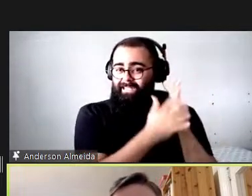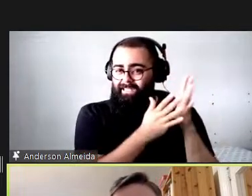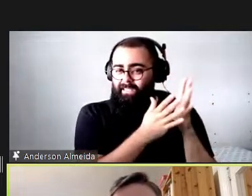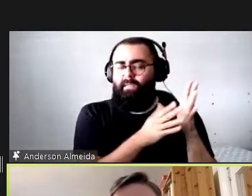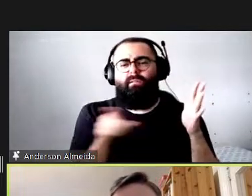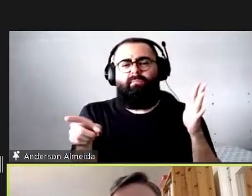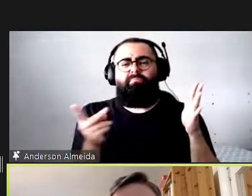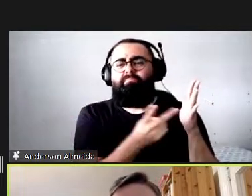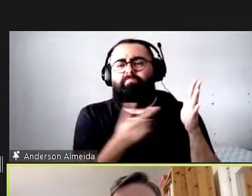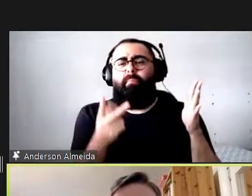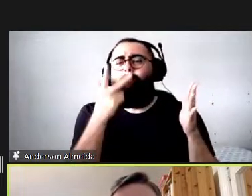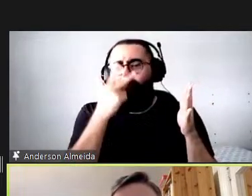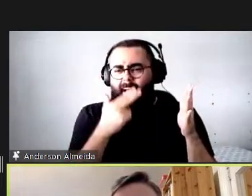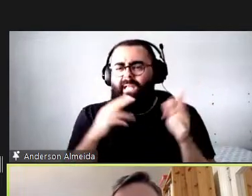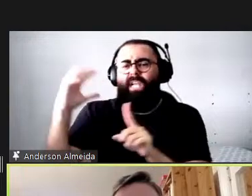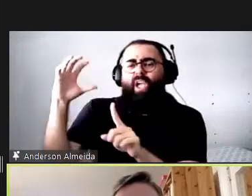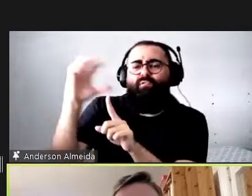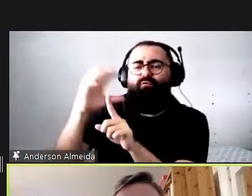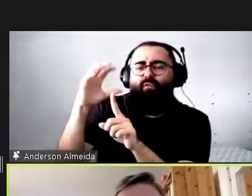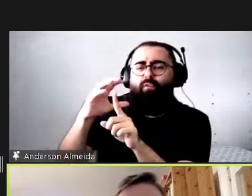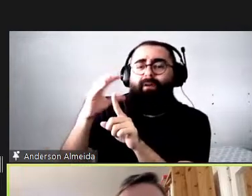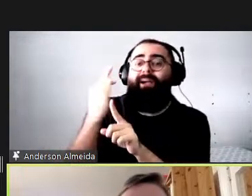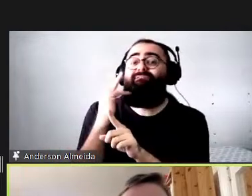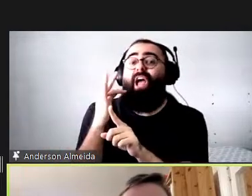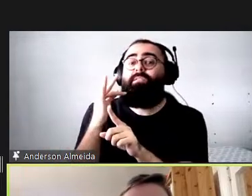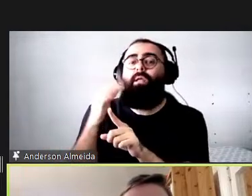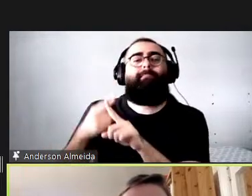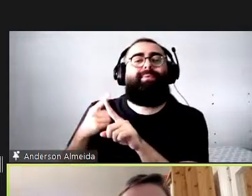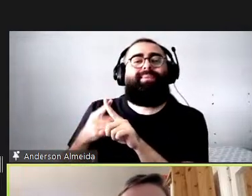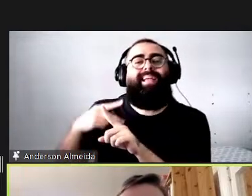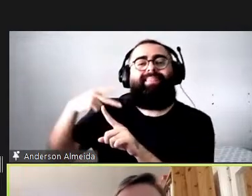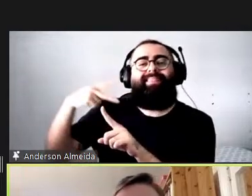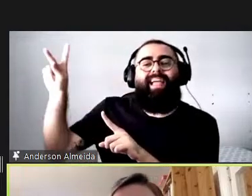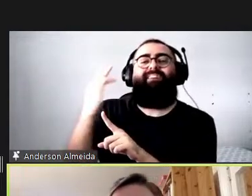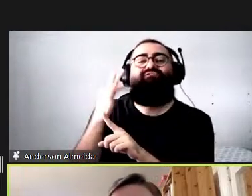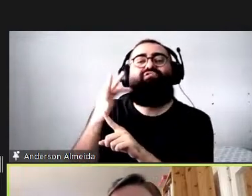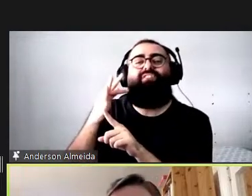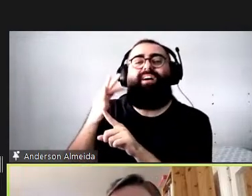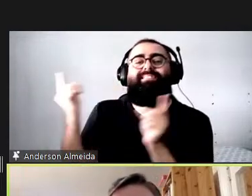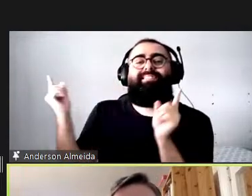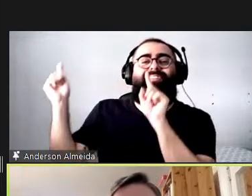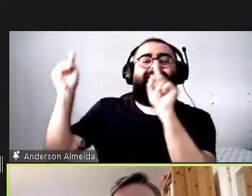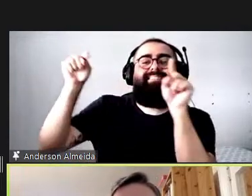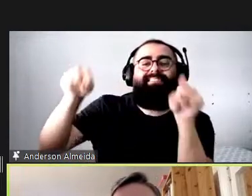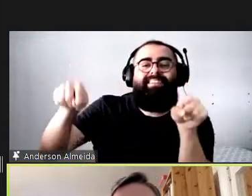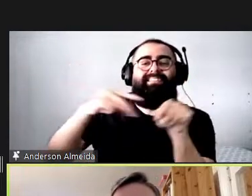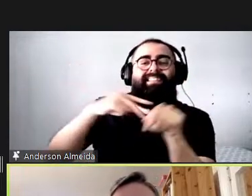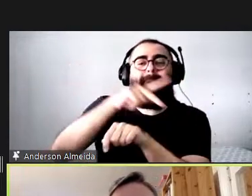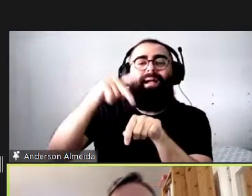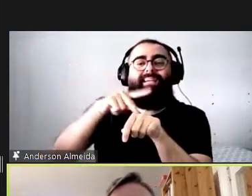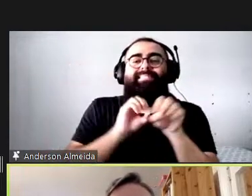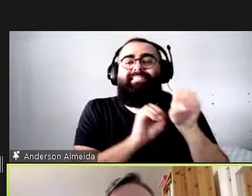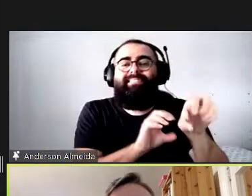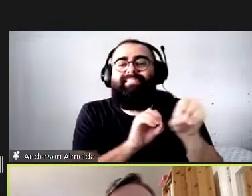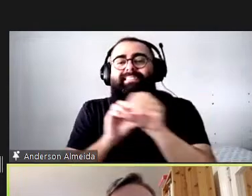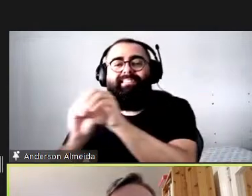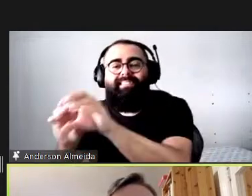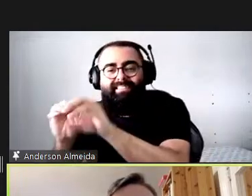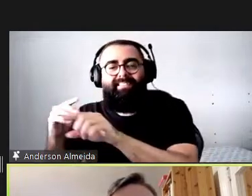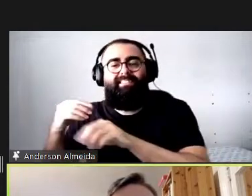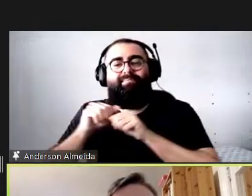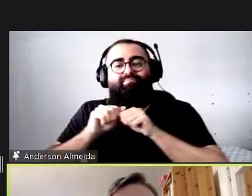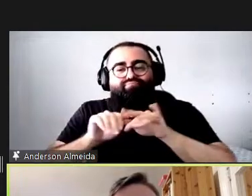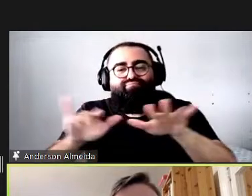Sign Language, because it was French educators who set up the educational system in the US.